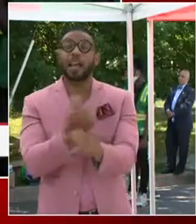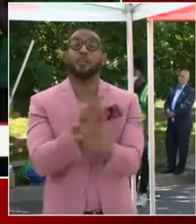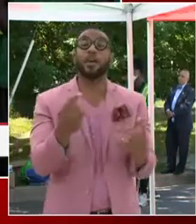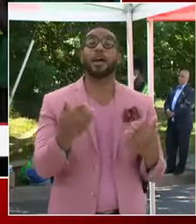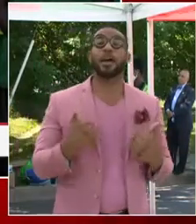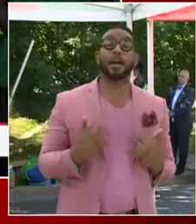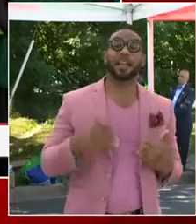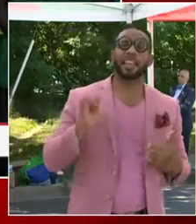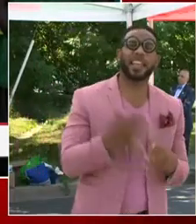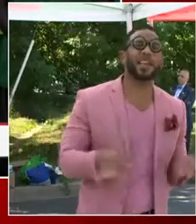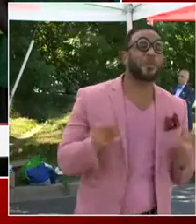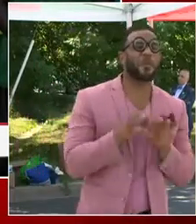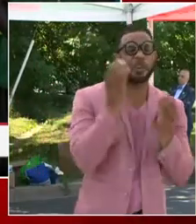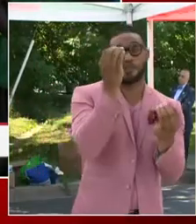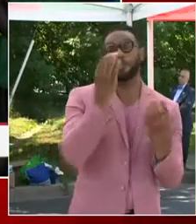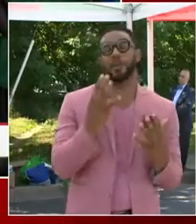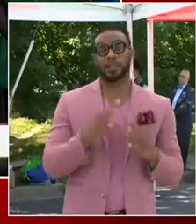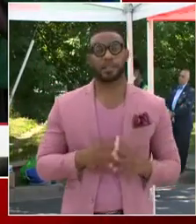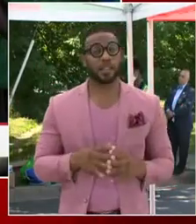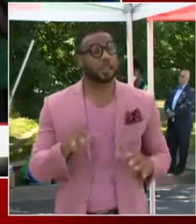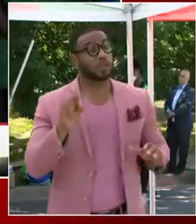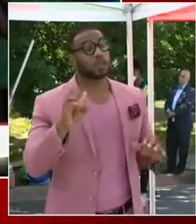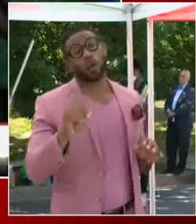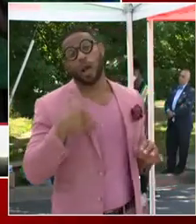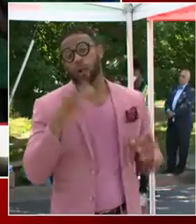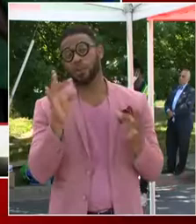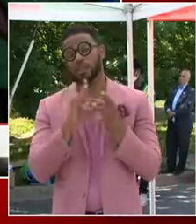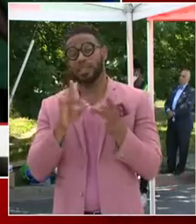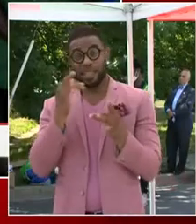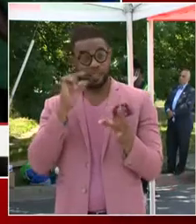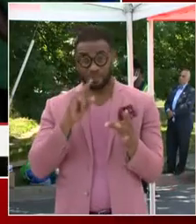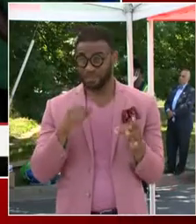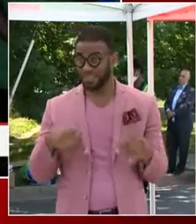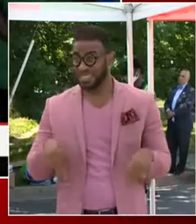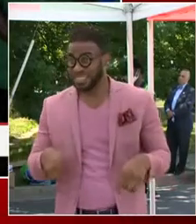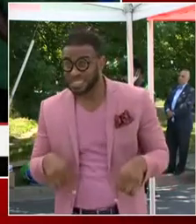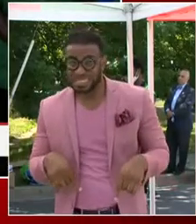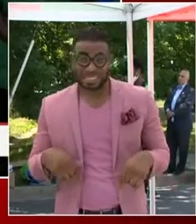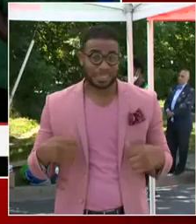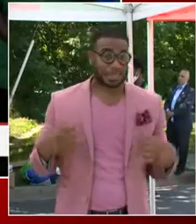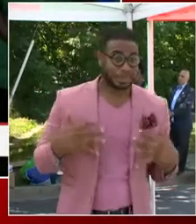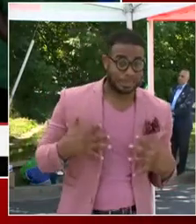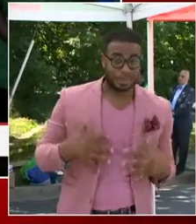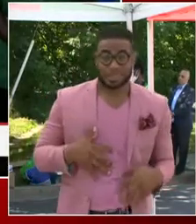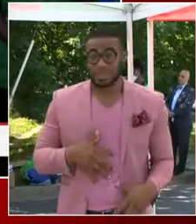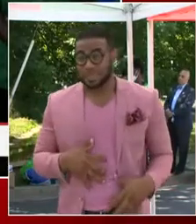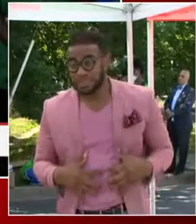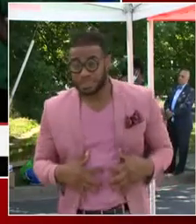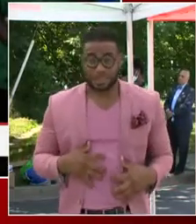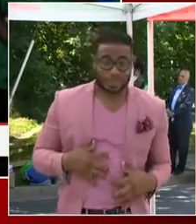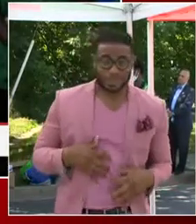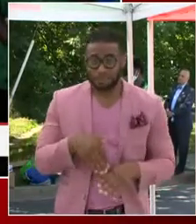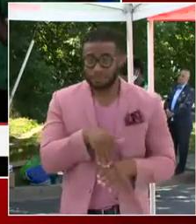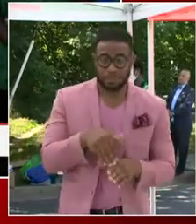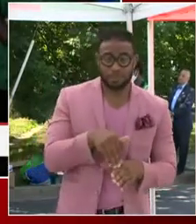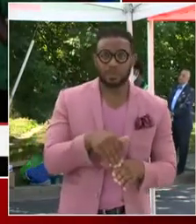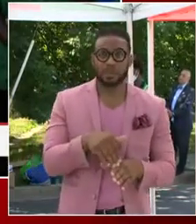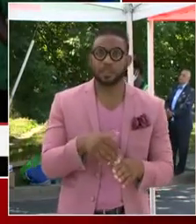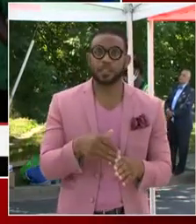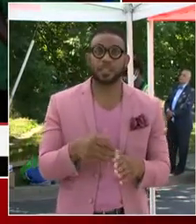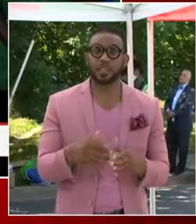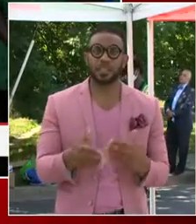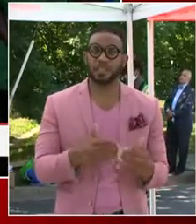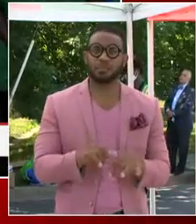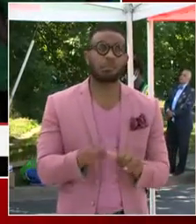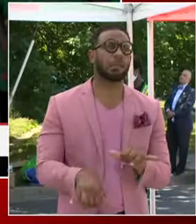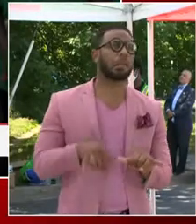has that important information. And so I would say that if you're hesitant, if you're not sure, you're on the fence, don't